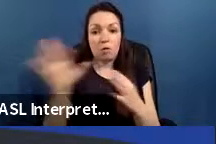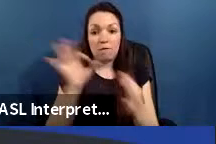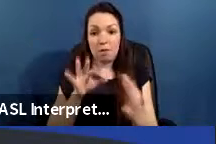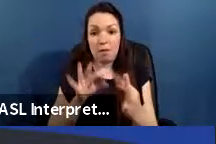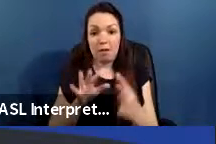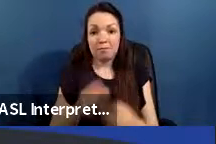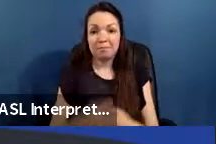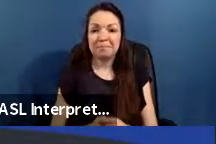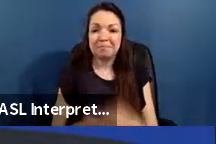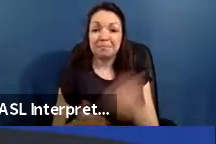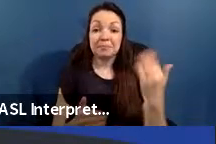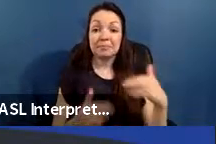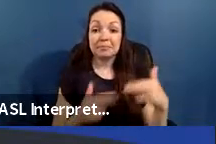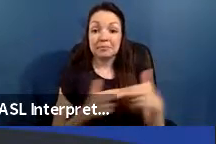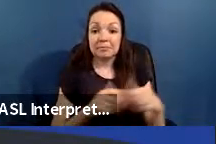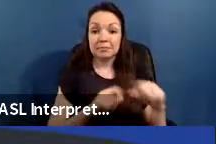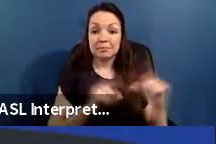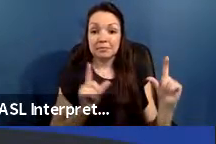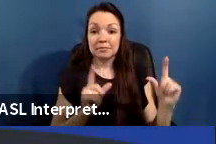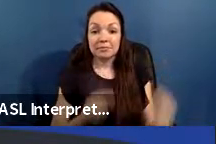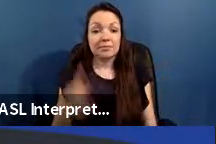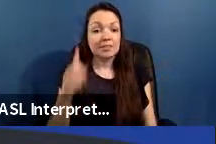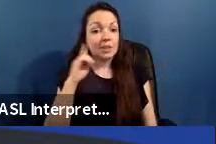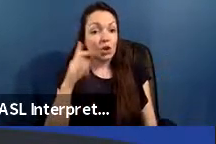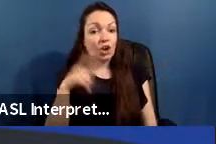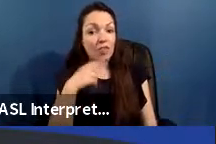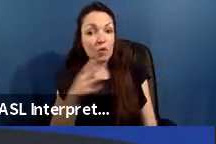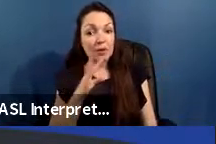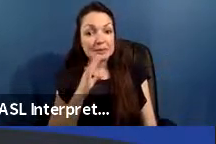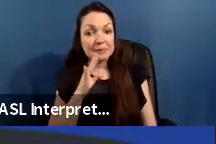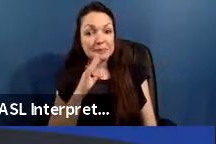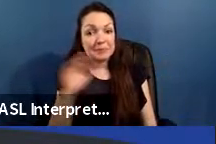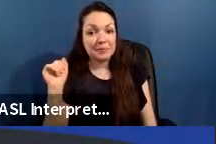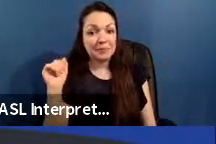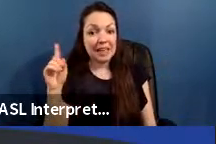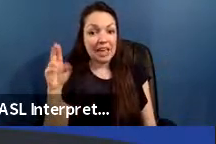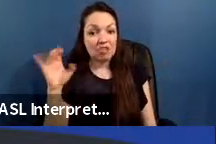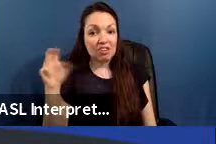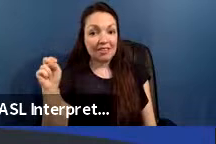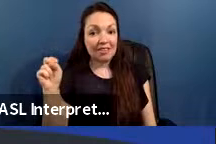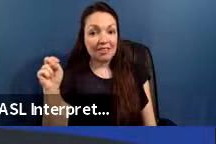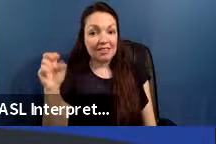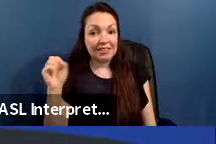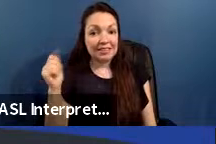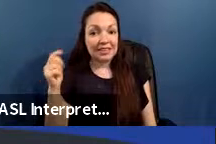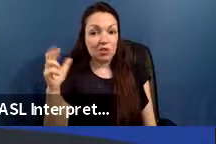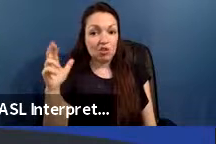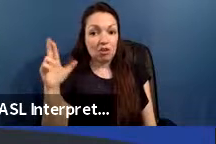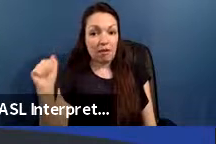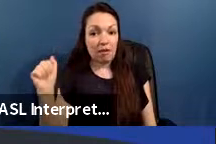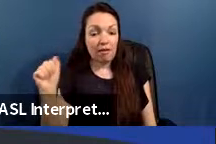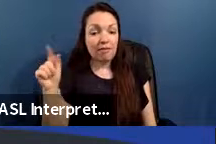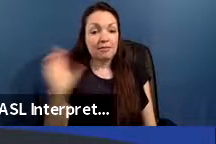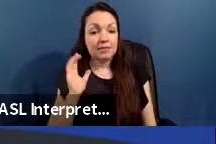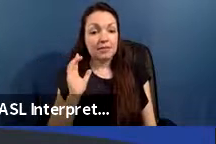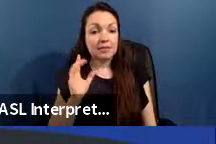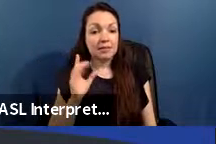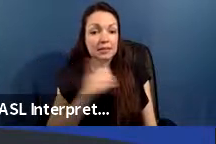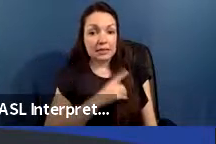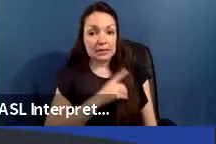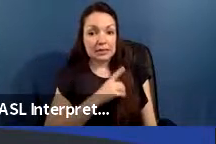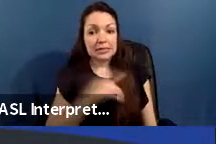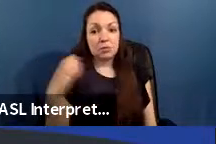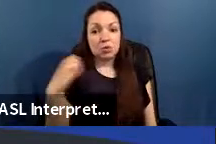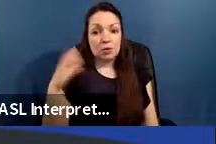slide. So you heard the voice of Adrian Segura in the back. He is our Deputy Chief of Family and Community